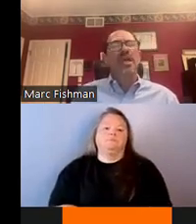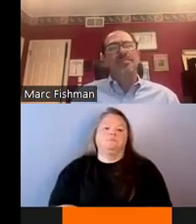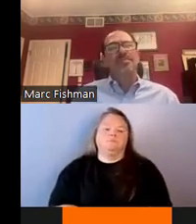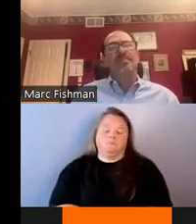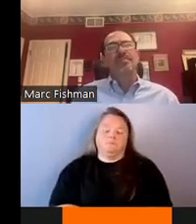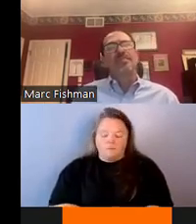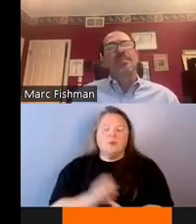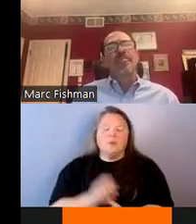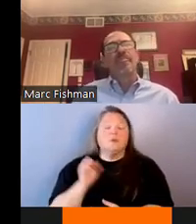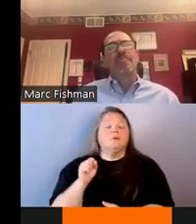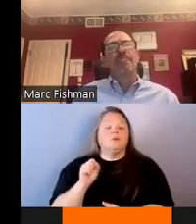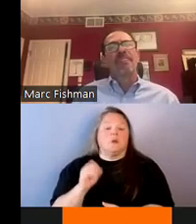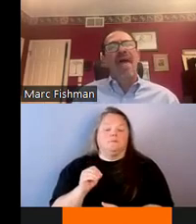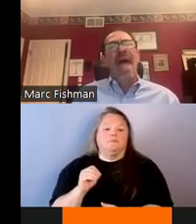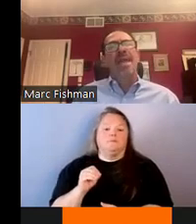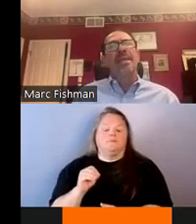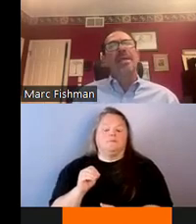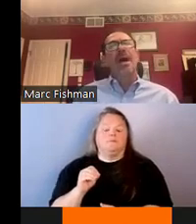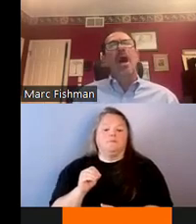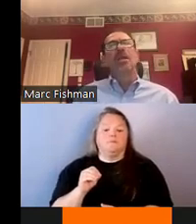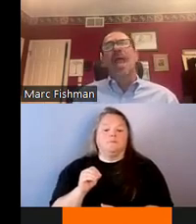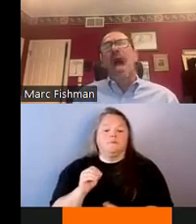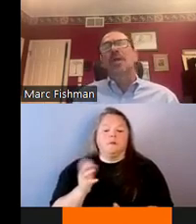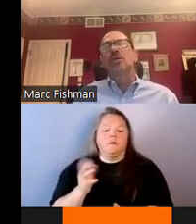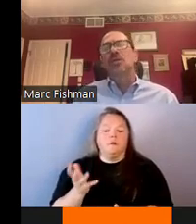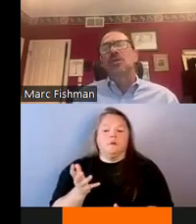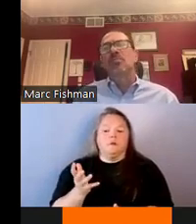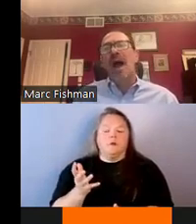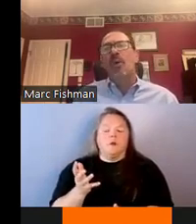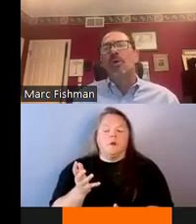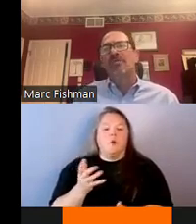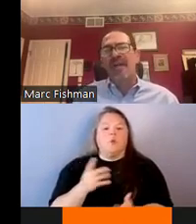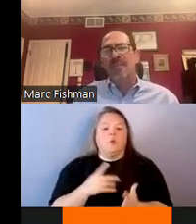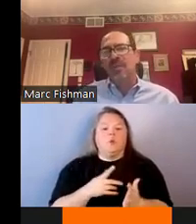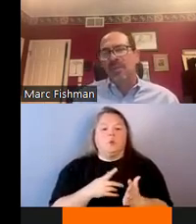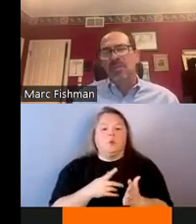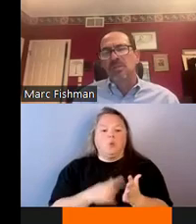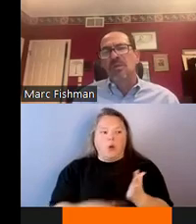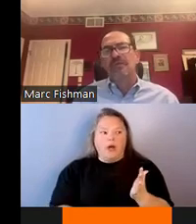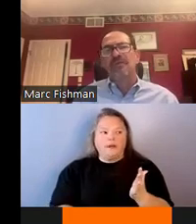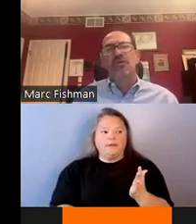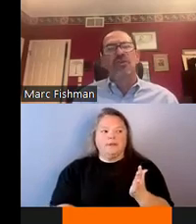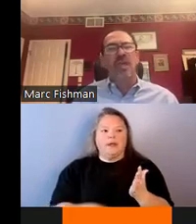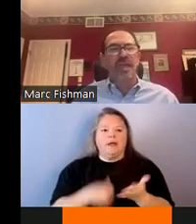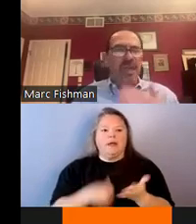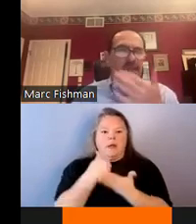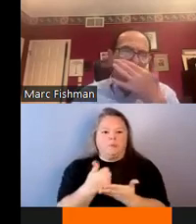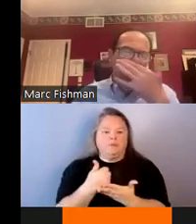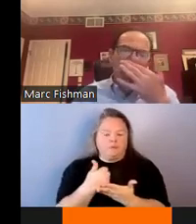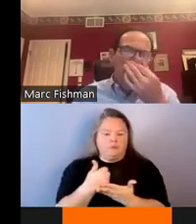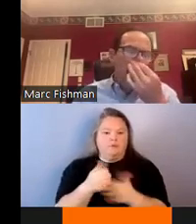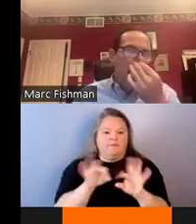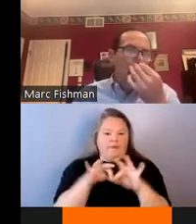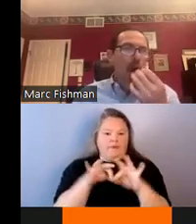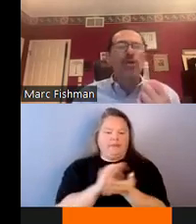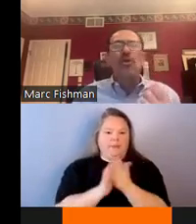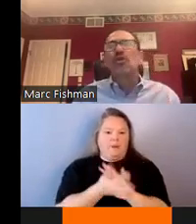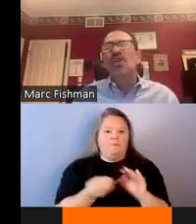So what is it that unlocks the power of families? Well, the first thing is